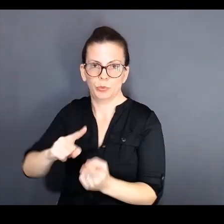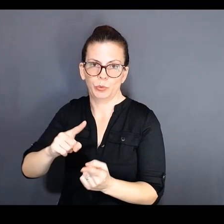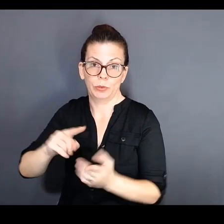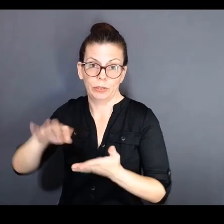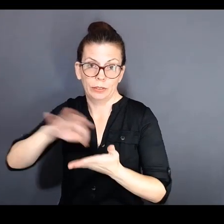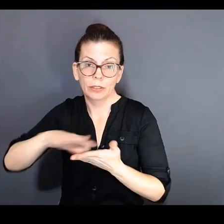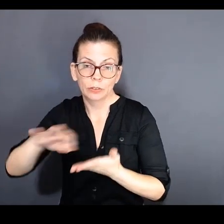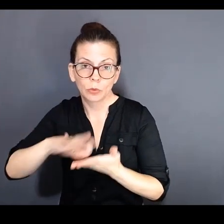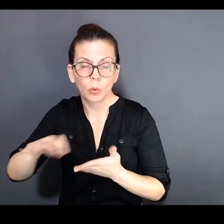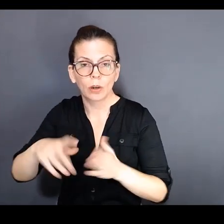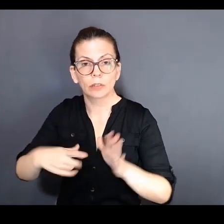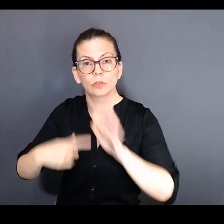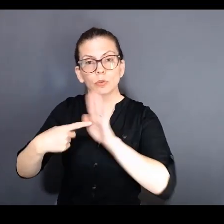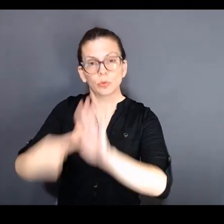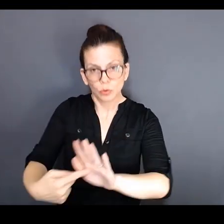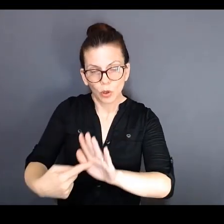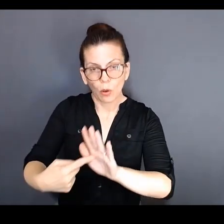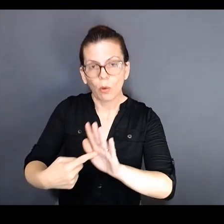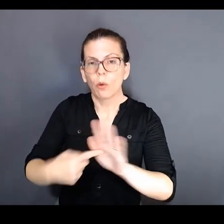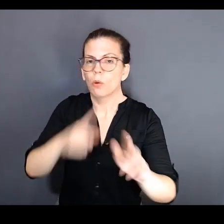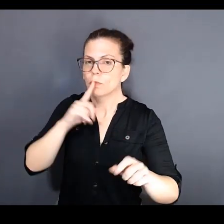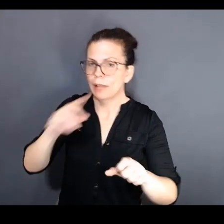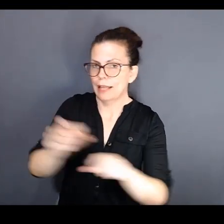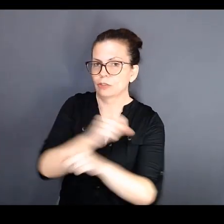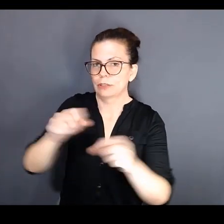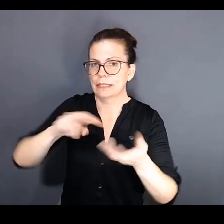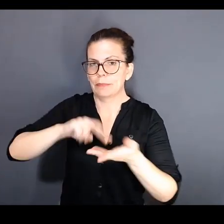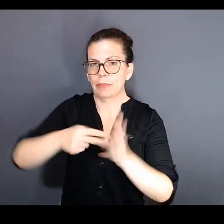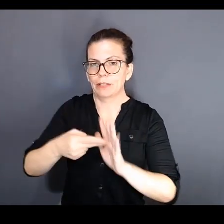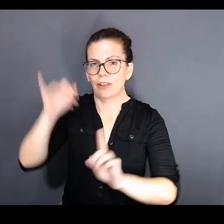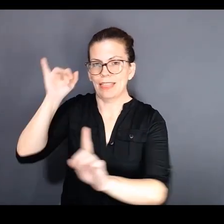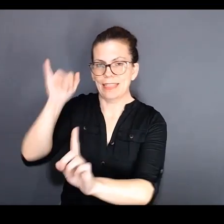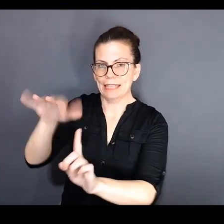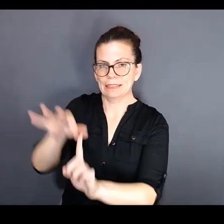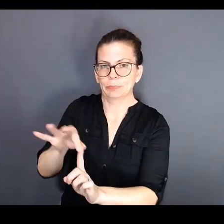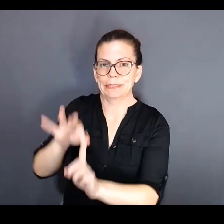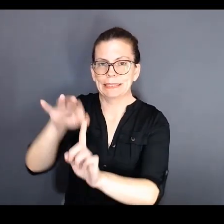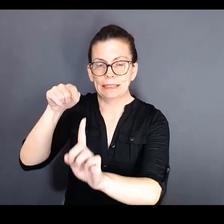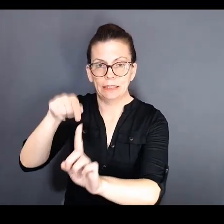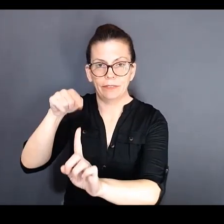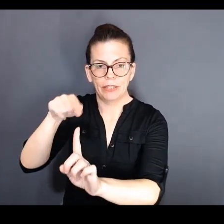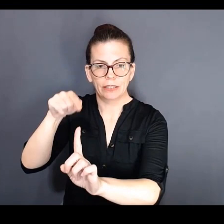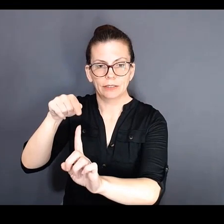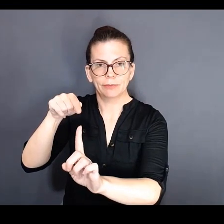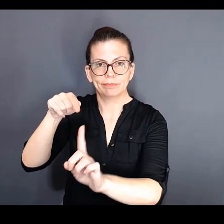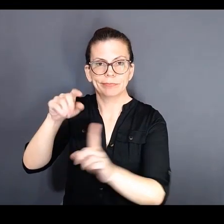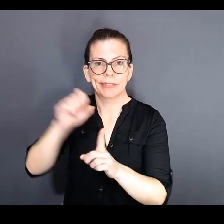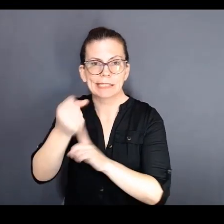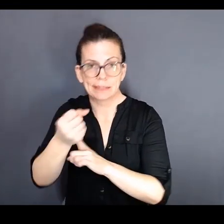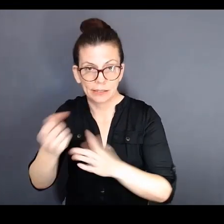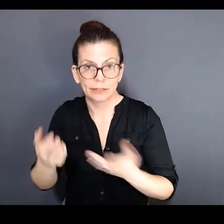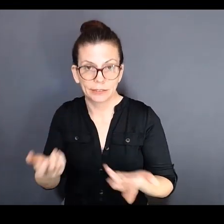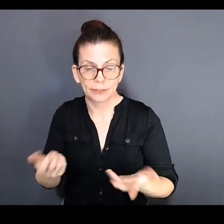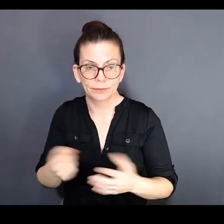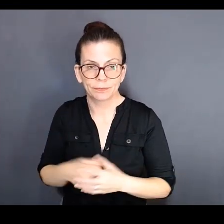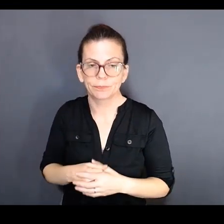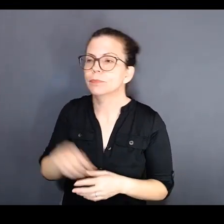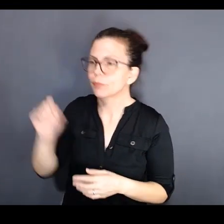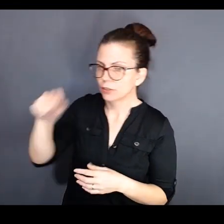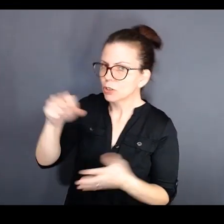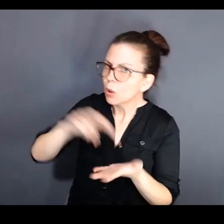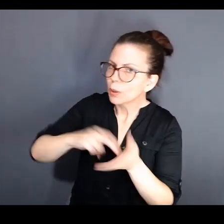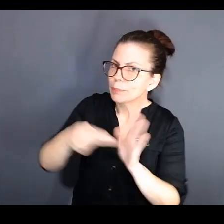reachable by the internet, then we automatically reduce the score to effectively show what it means on that specific